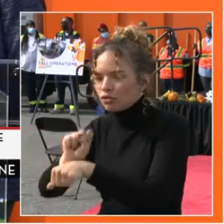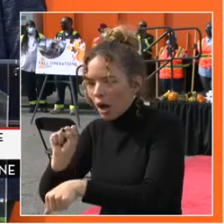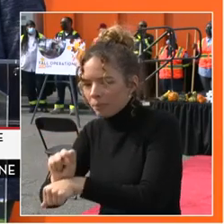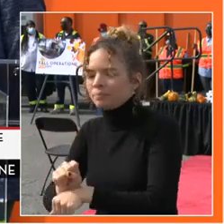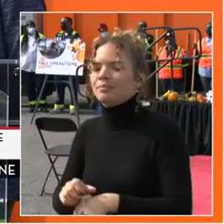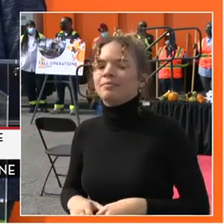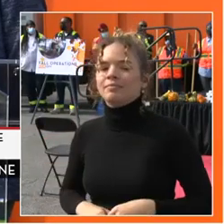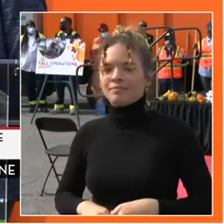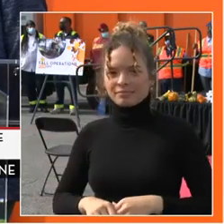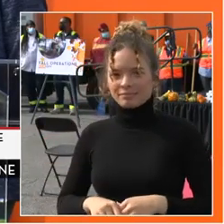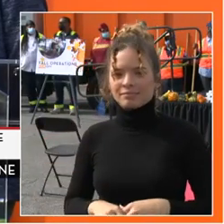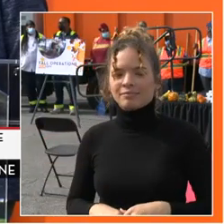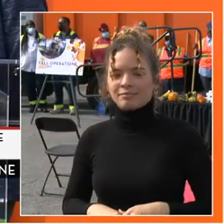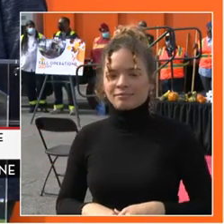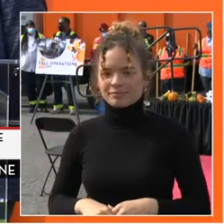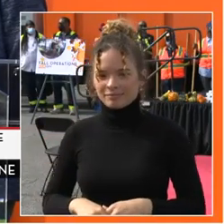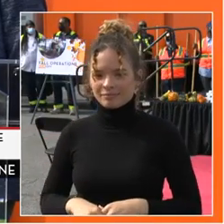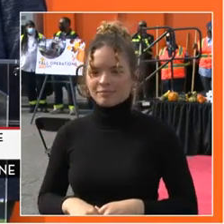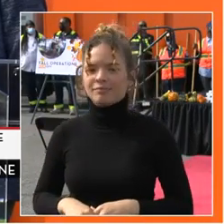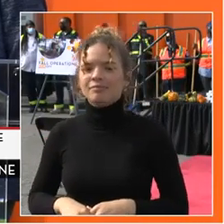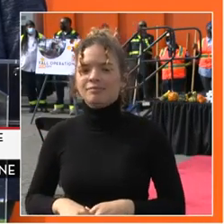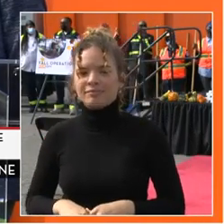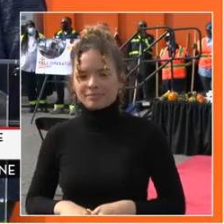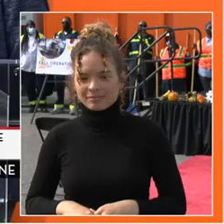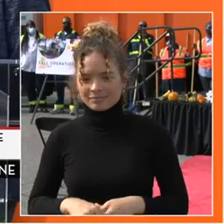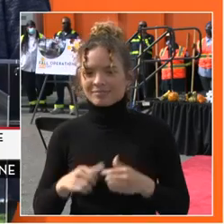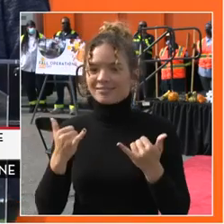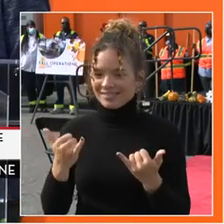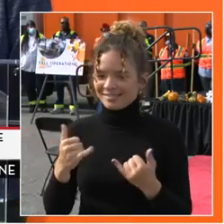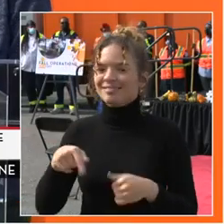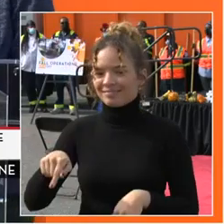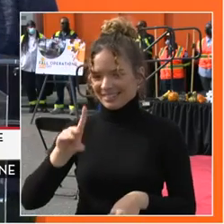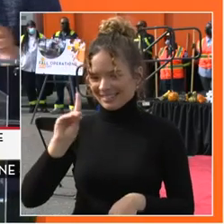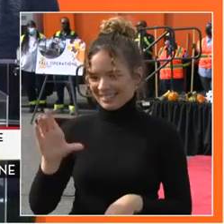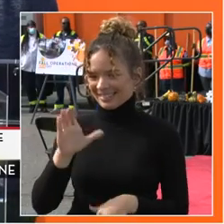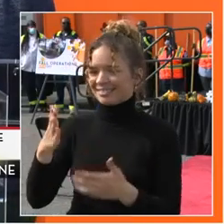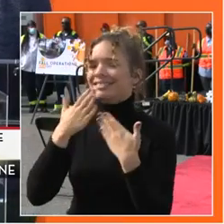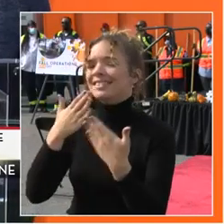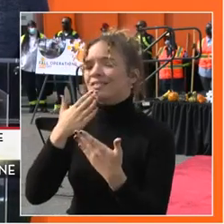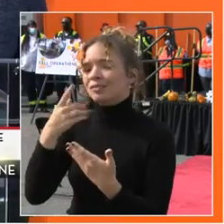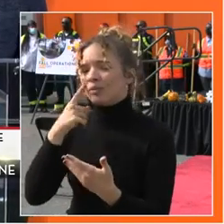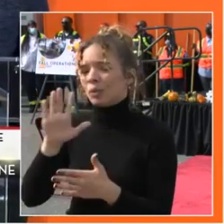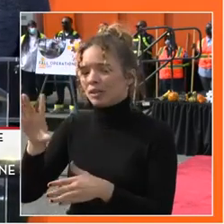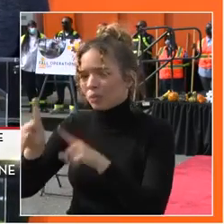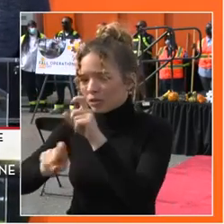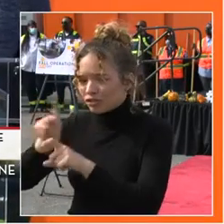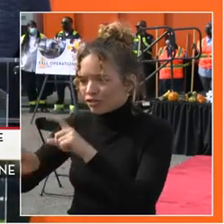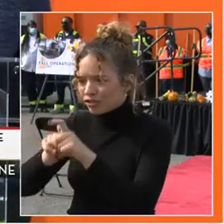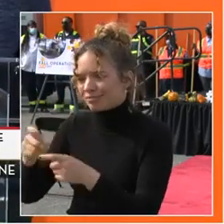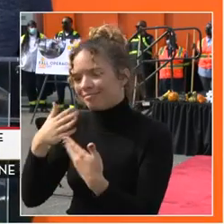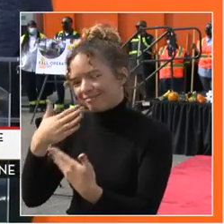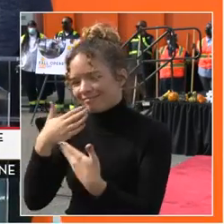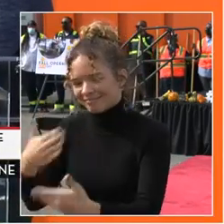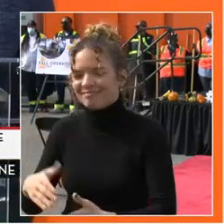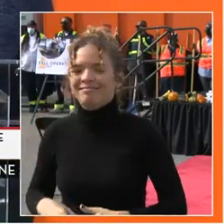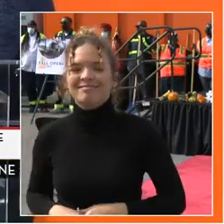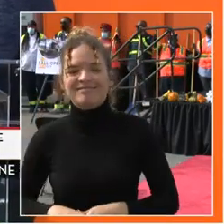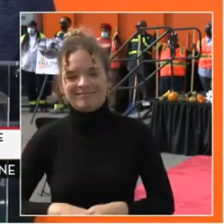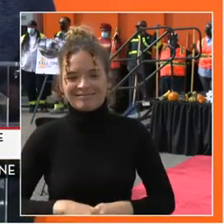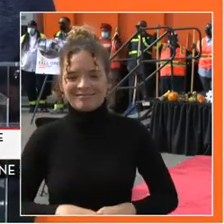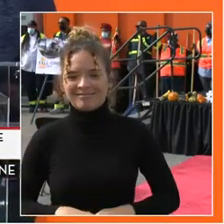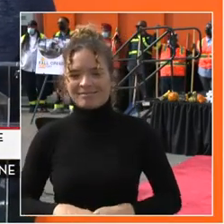and so that you can raise your families right here in Washington, D.C. But thank you for those good questions. Thank you. Yes.